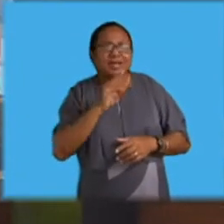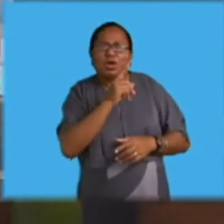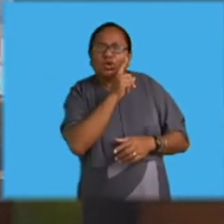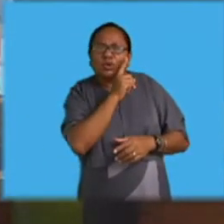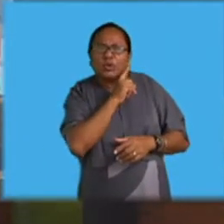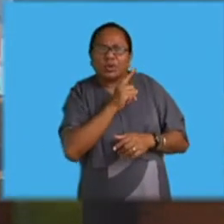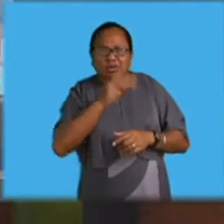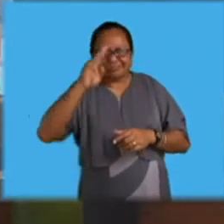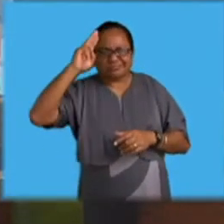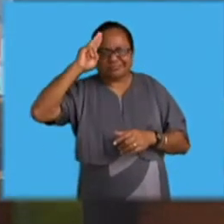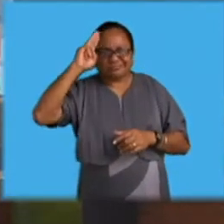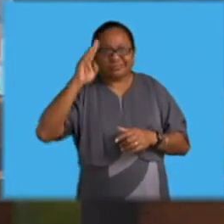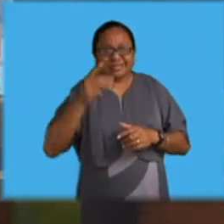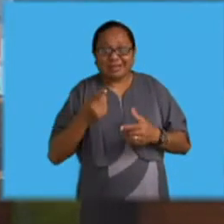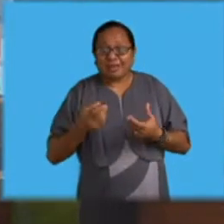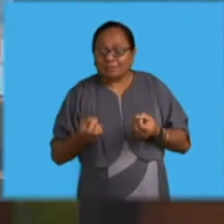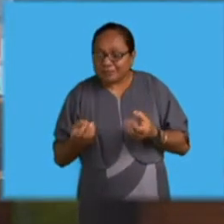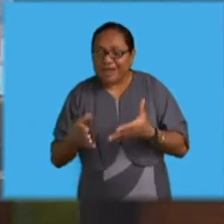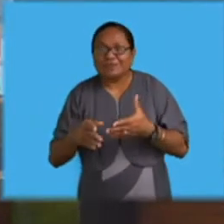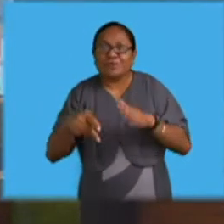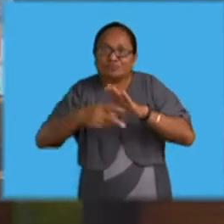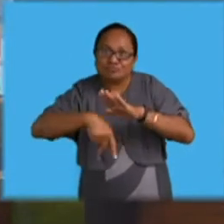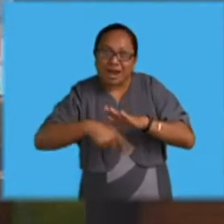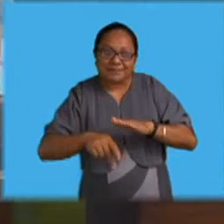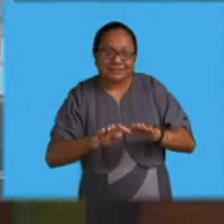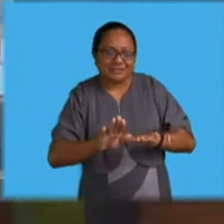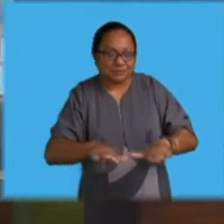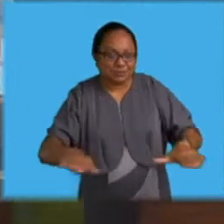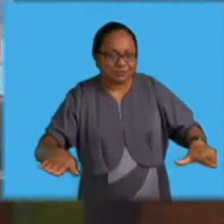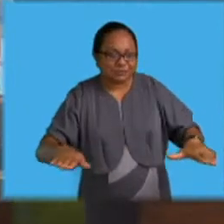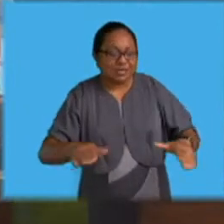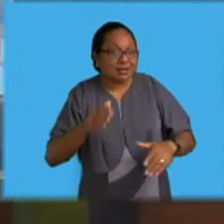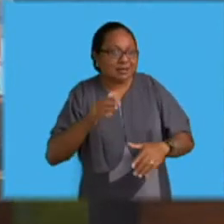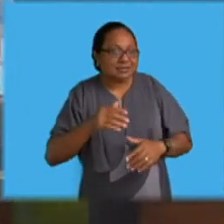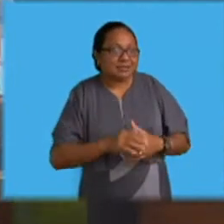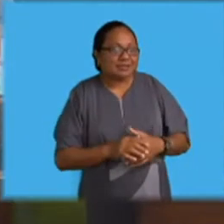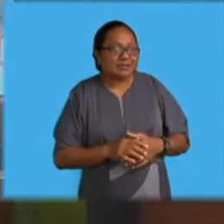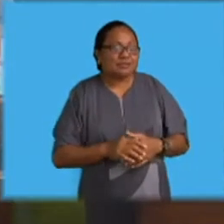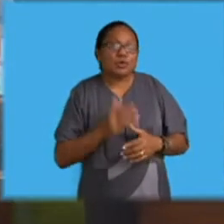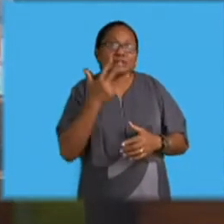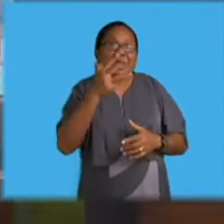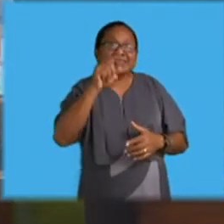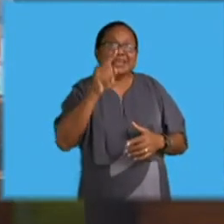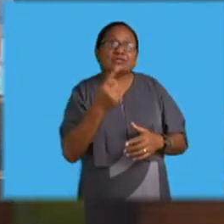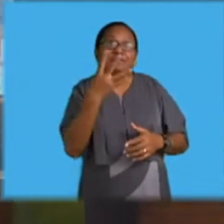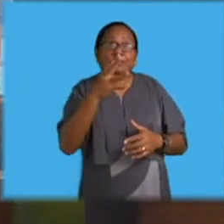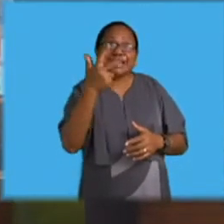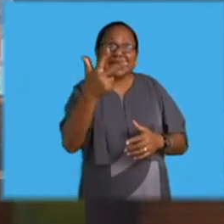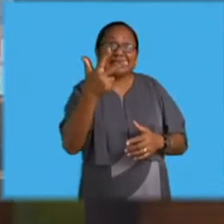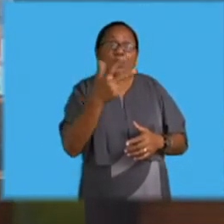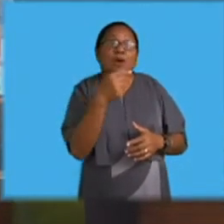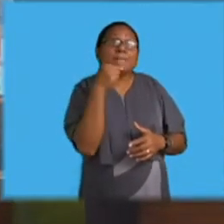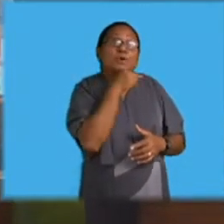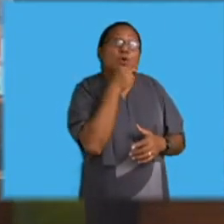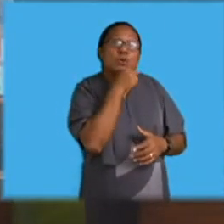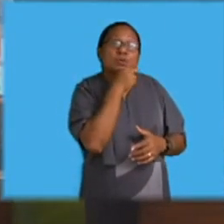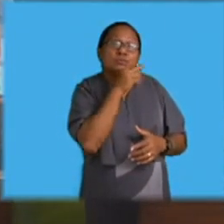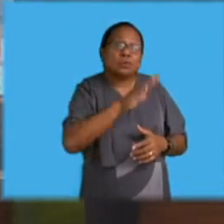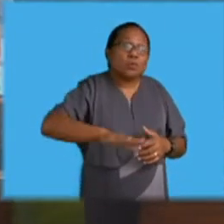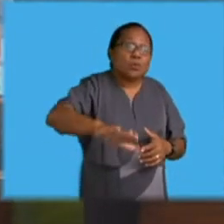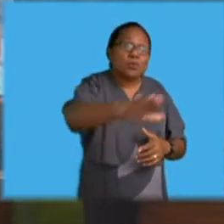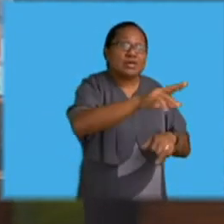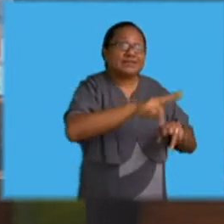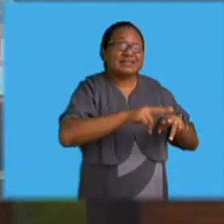offered especially at primary school level. In 2016, 9,048 primary school boys from all around Fiji had